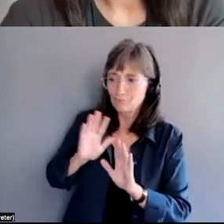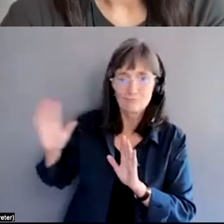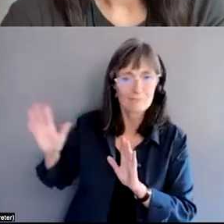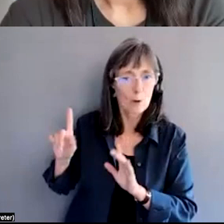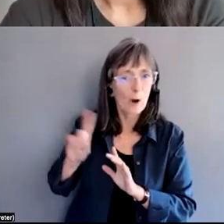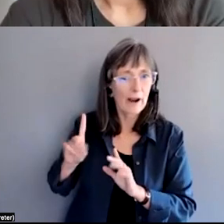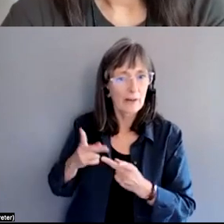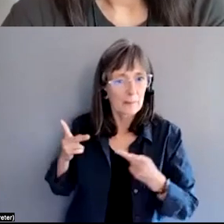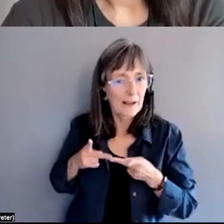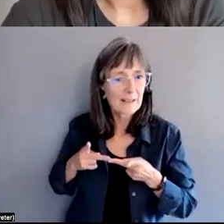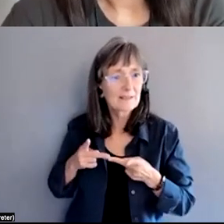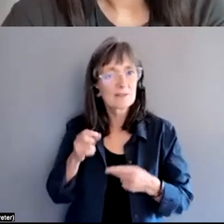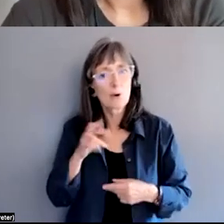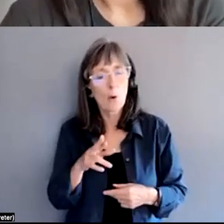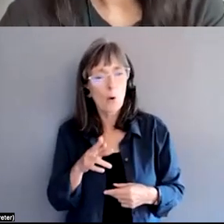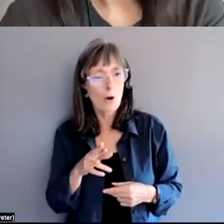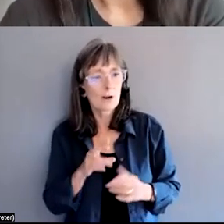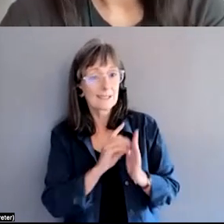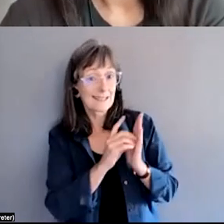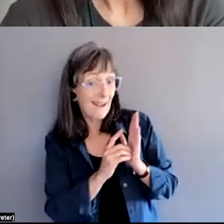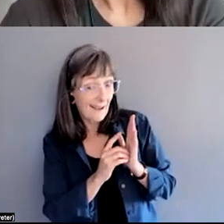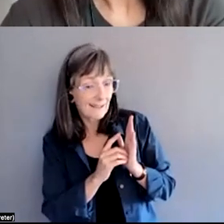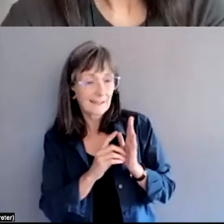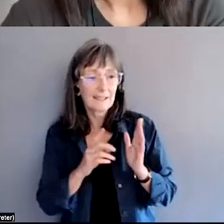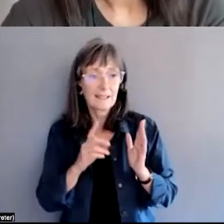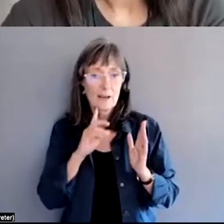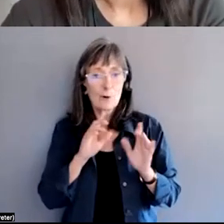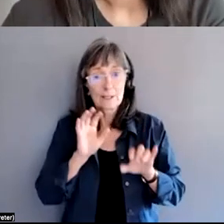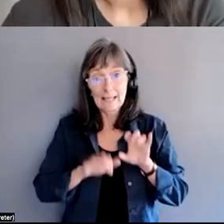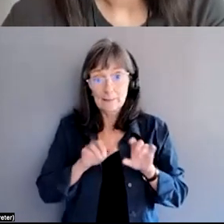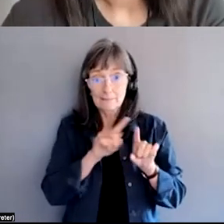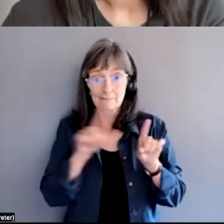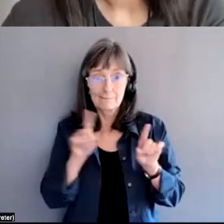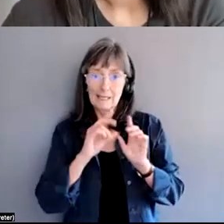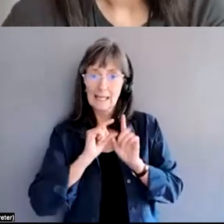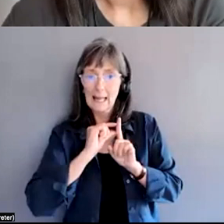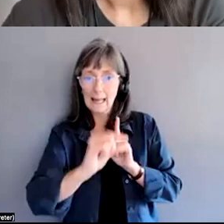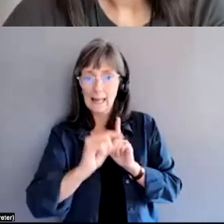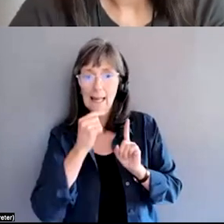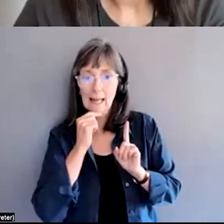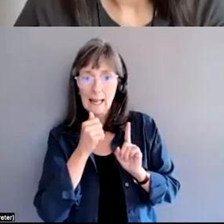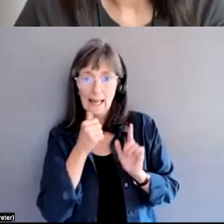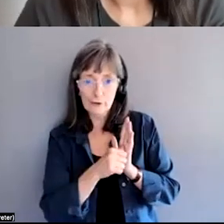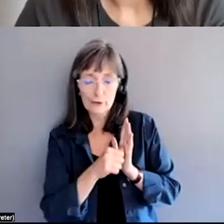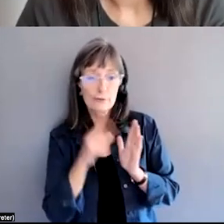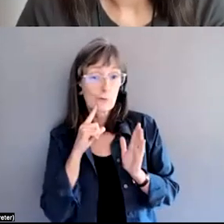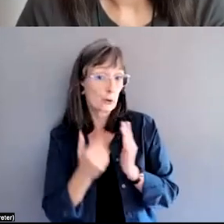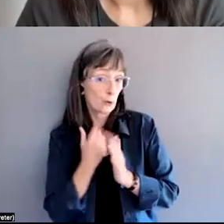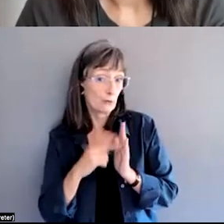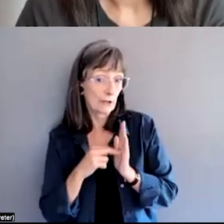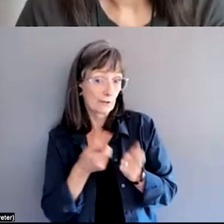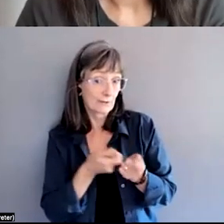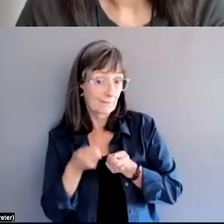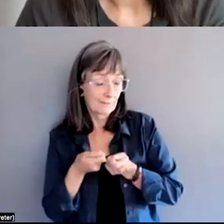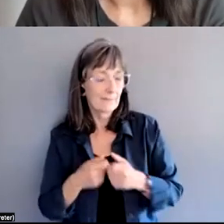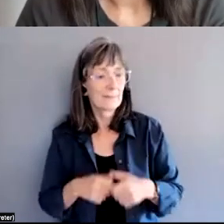up to pique new readers. Natalie, what about more literary fiction? I know you've done a